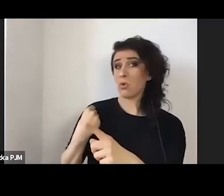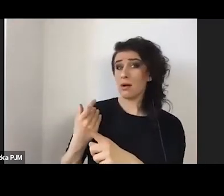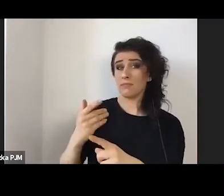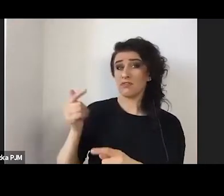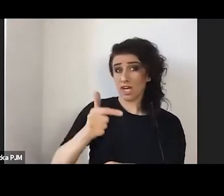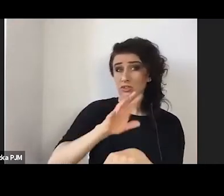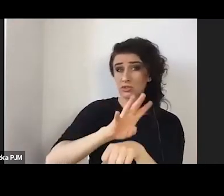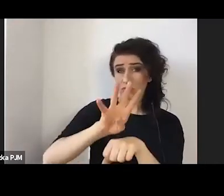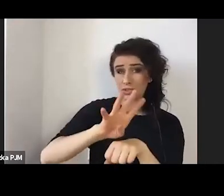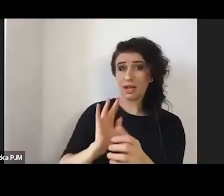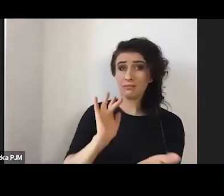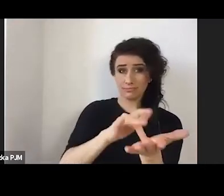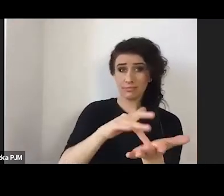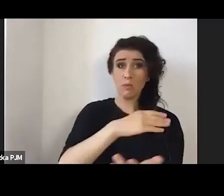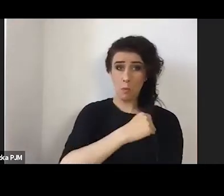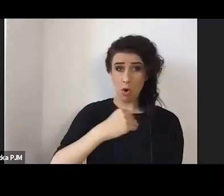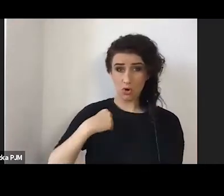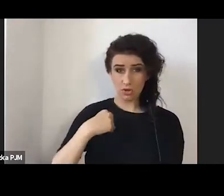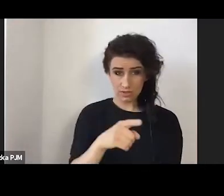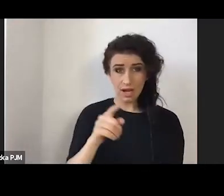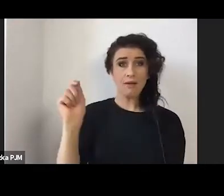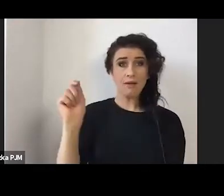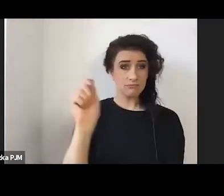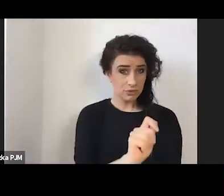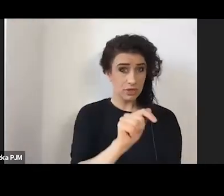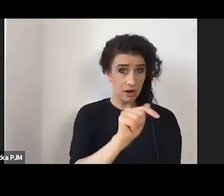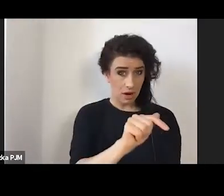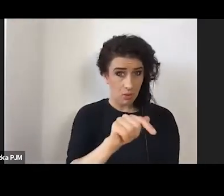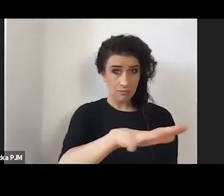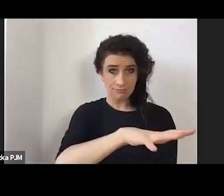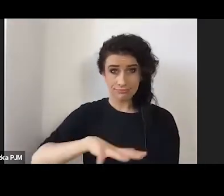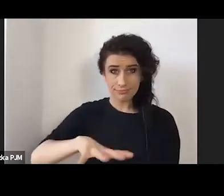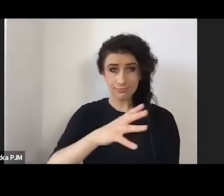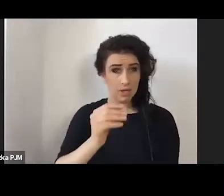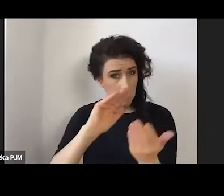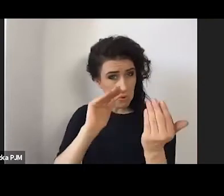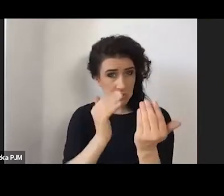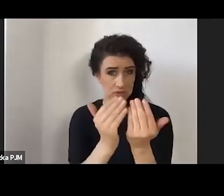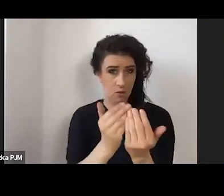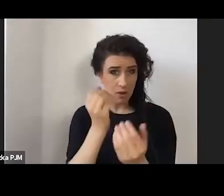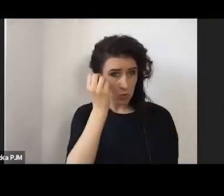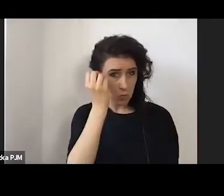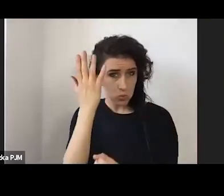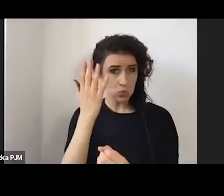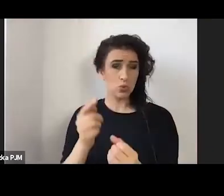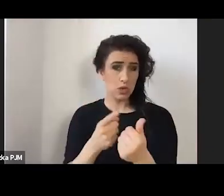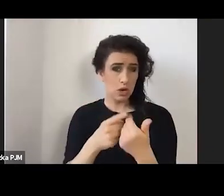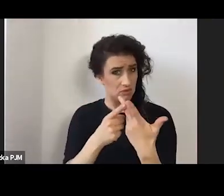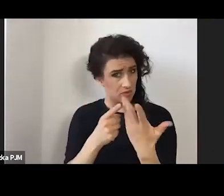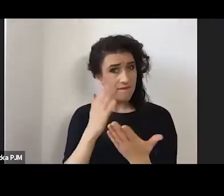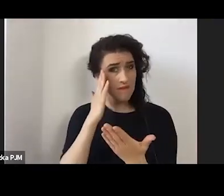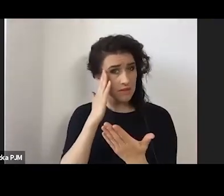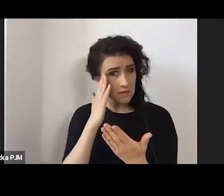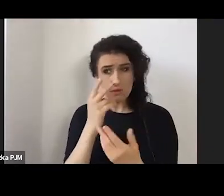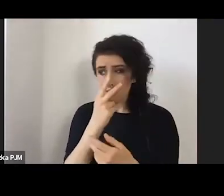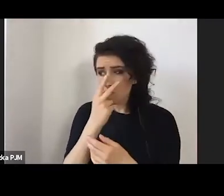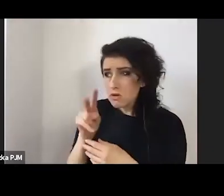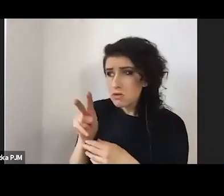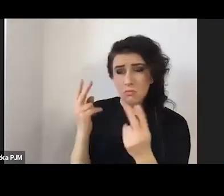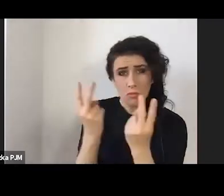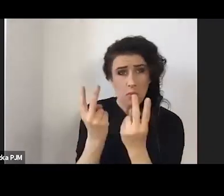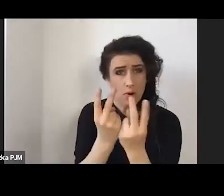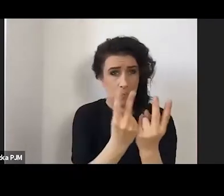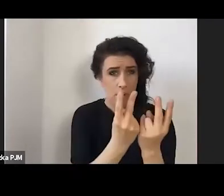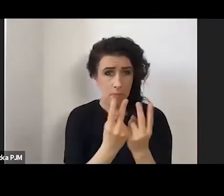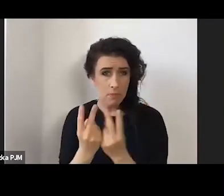say, and beautiful culture as well. But I've seen a lot of similarities. Not only because of religious, because I wouldn't say I'm